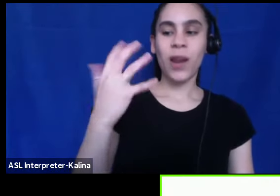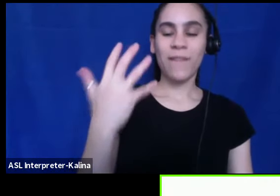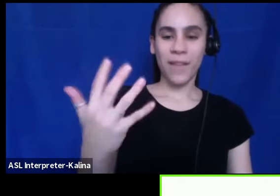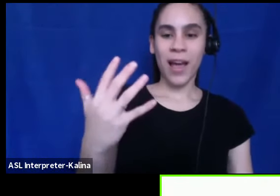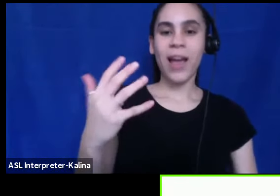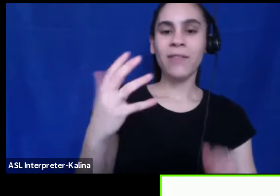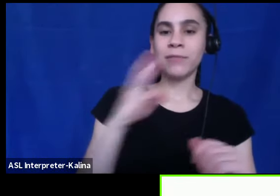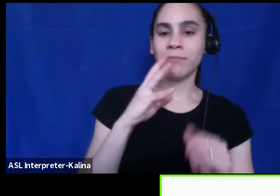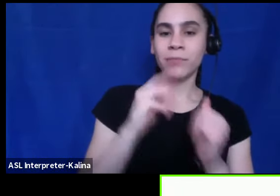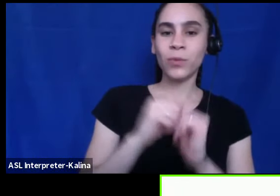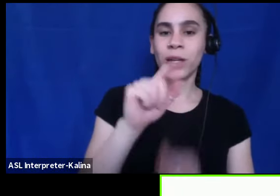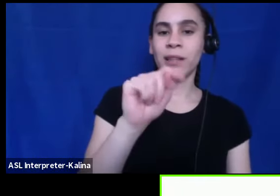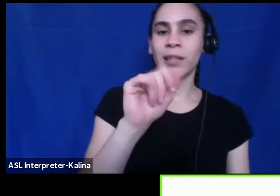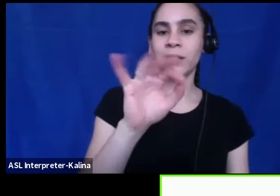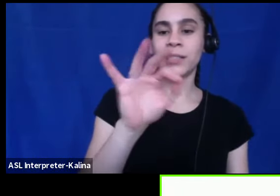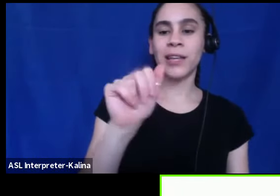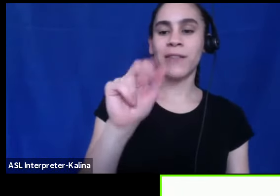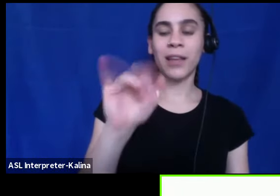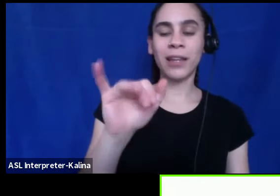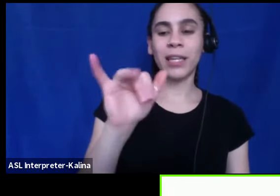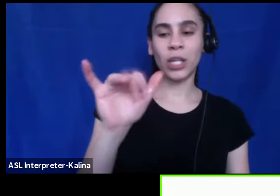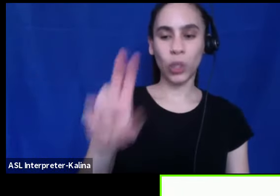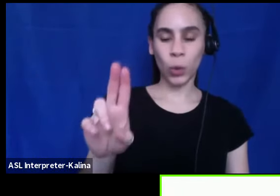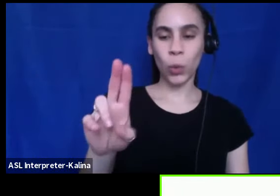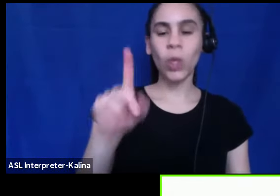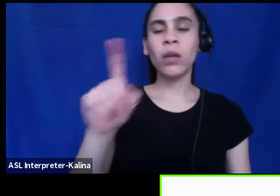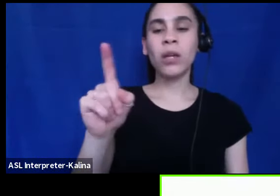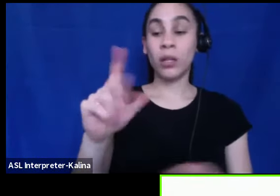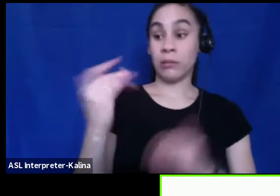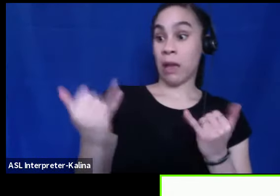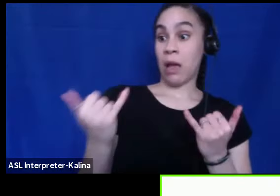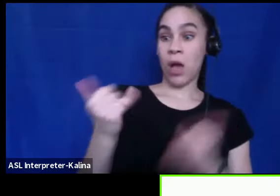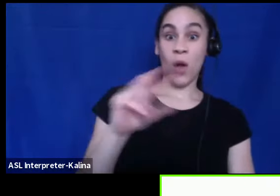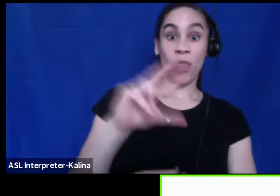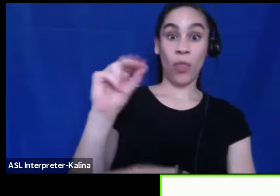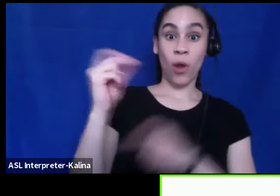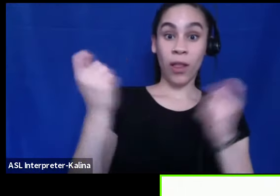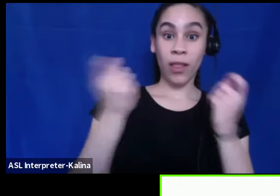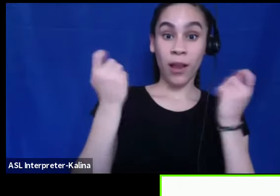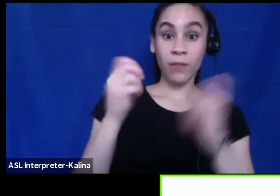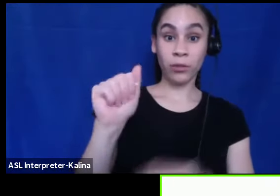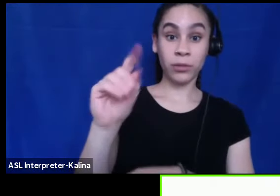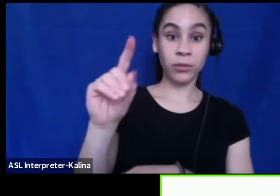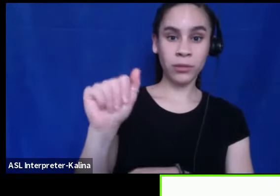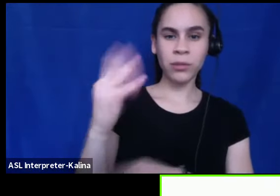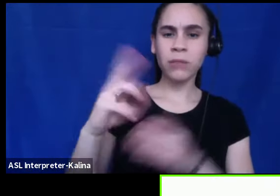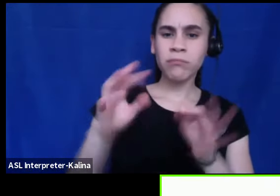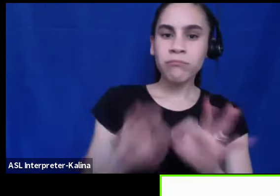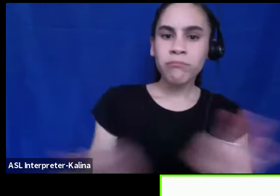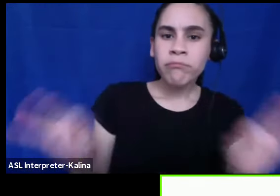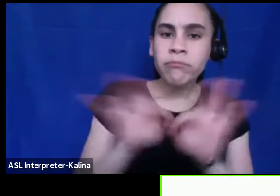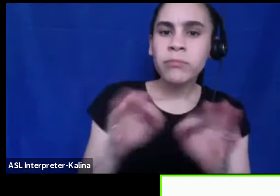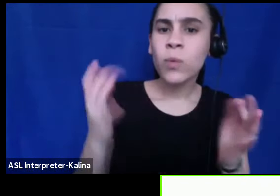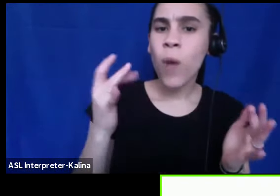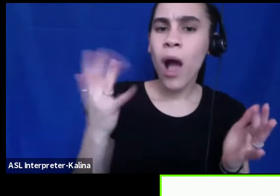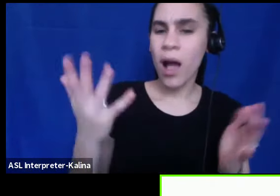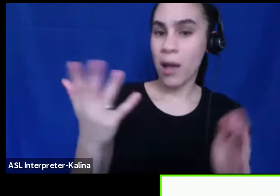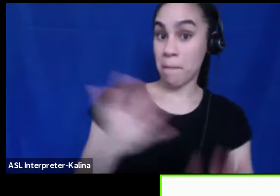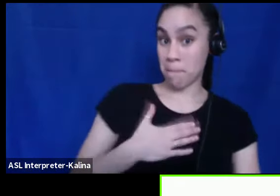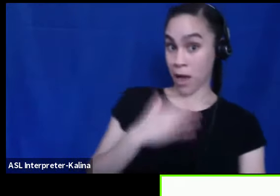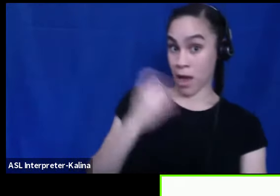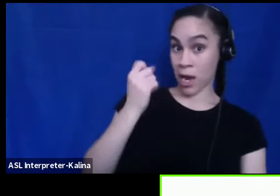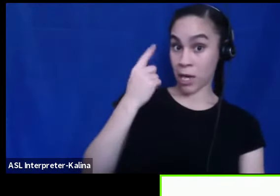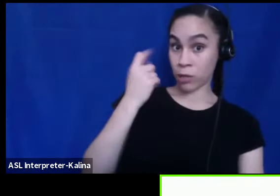the 30th anniversary. What's the significance of it? And from my understanding, the ADA gave basic